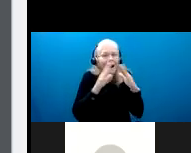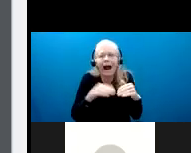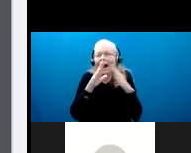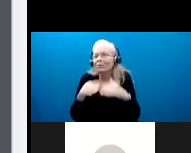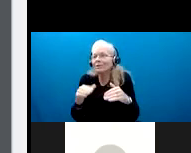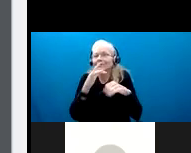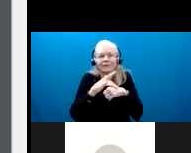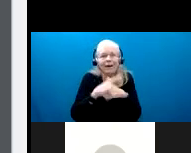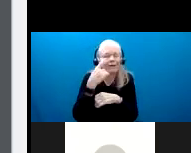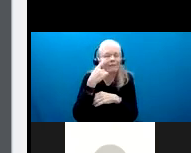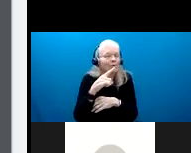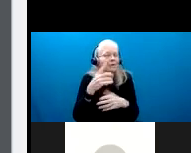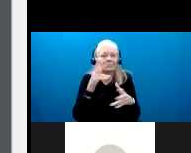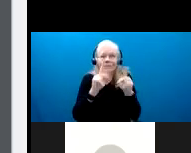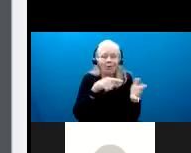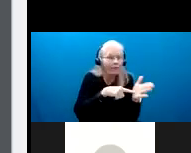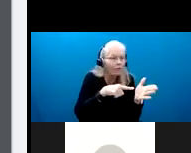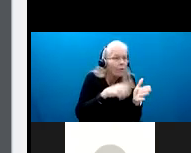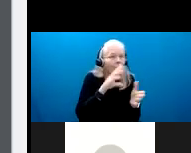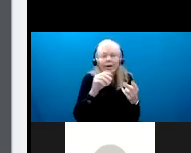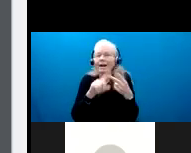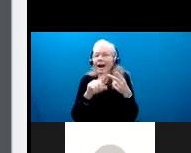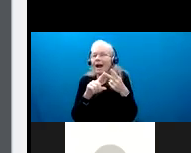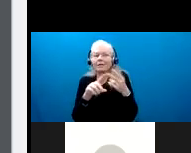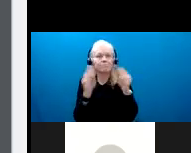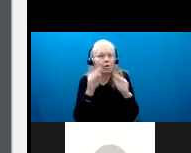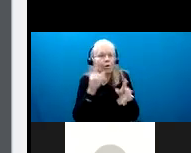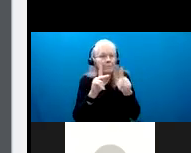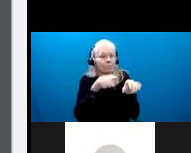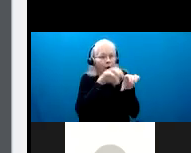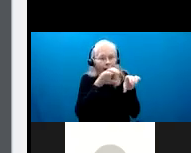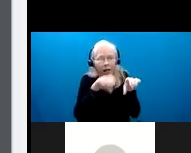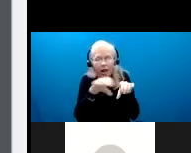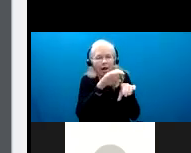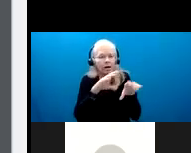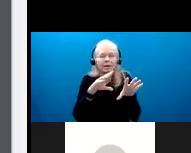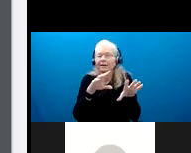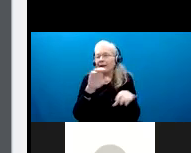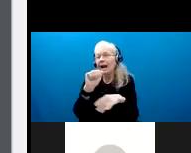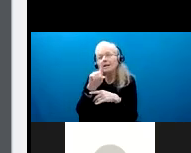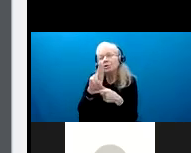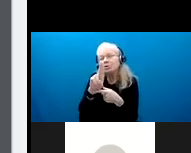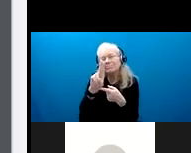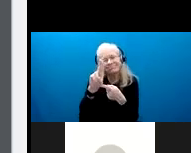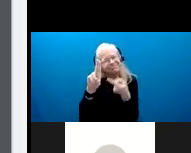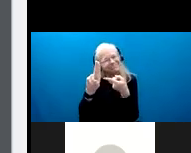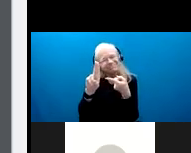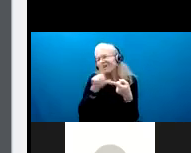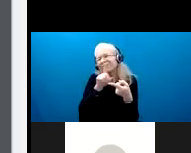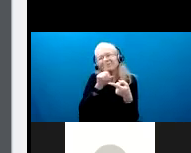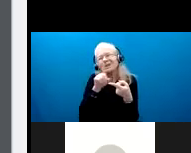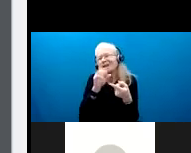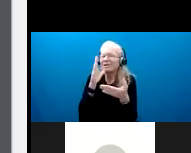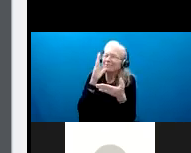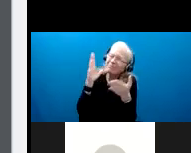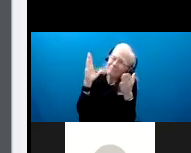talking about, a disproportionate amount of time talking about ADUs as a solution. And I think it's a very small portion. I